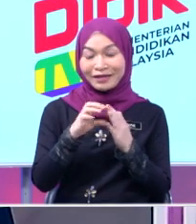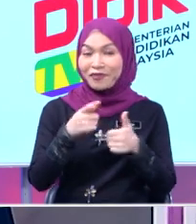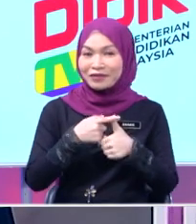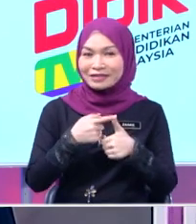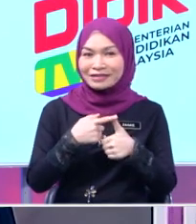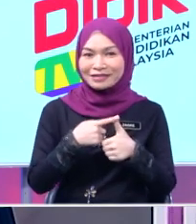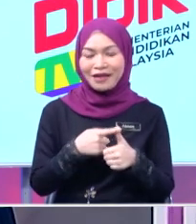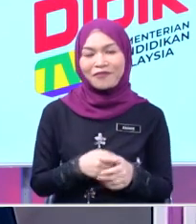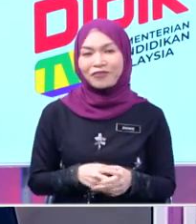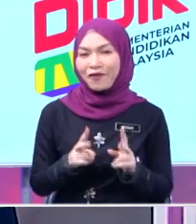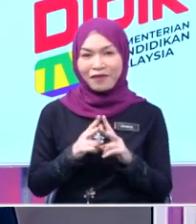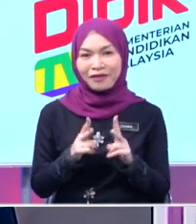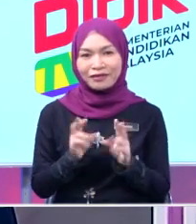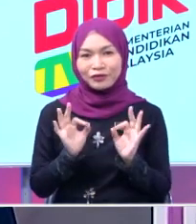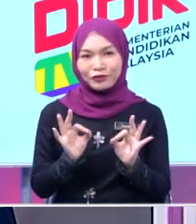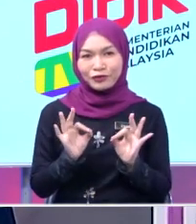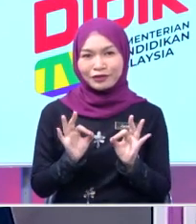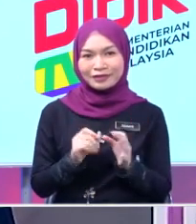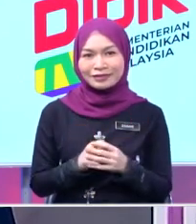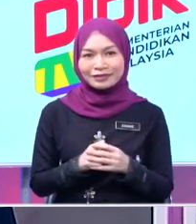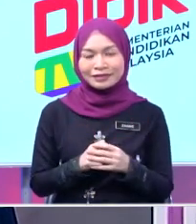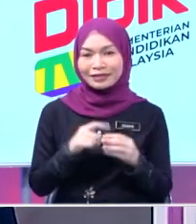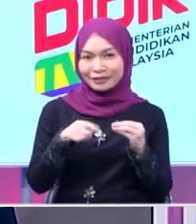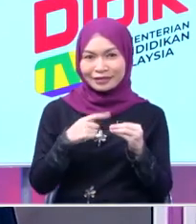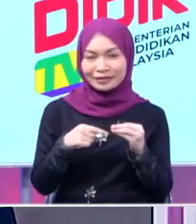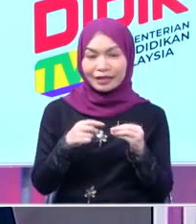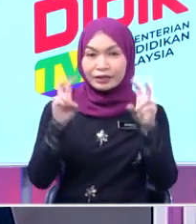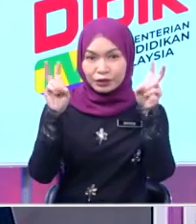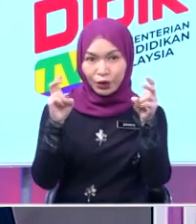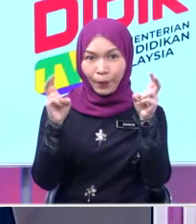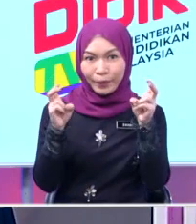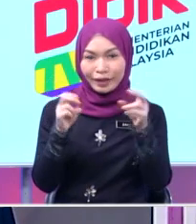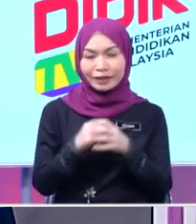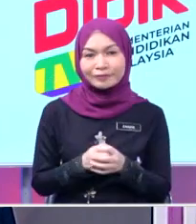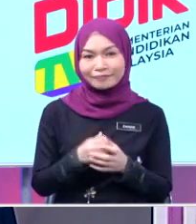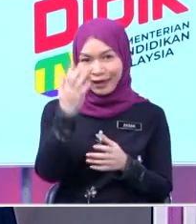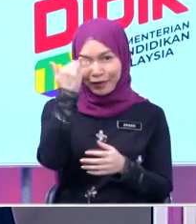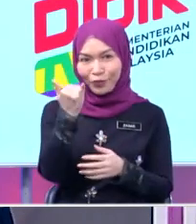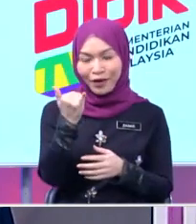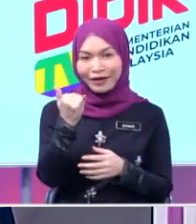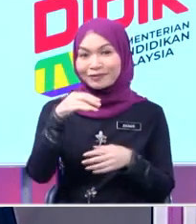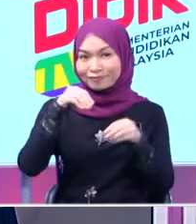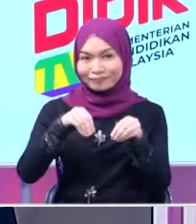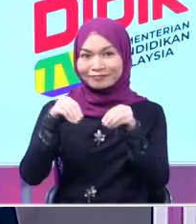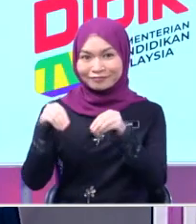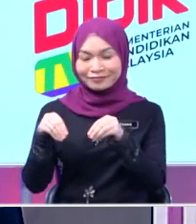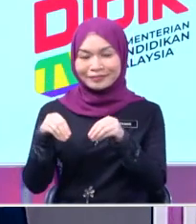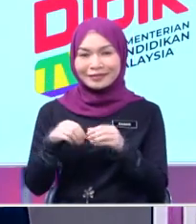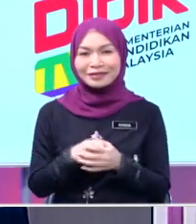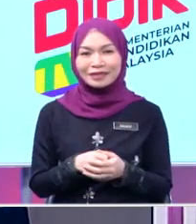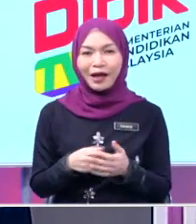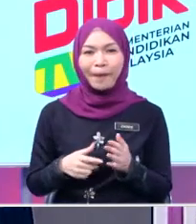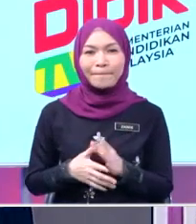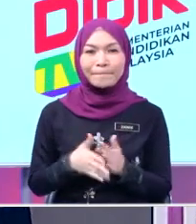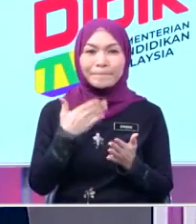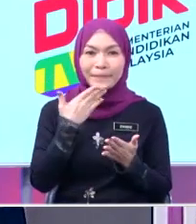Yep. And he talked about his opinion, why growing food is better. Yeah. Just need to open the back door. It's true. I